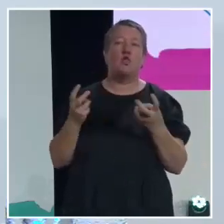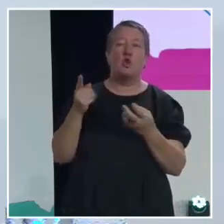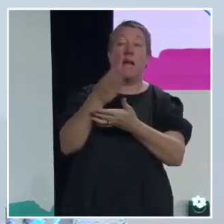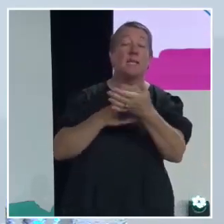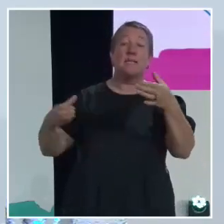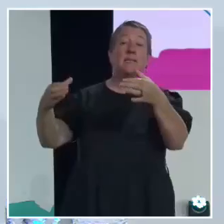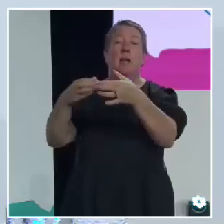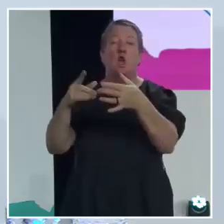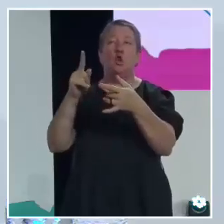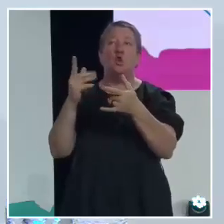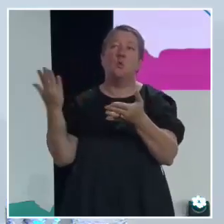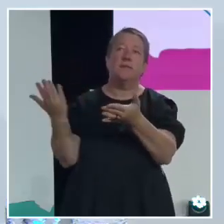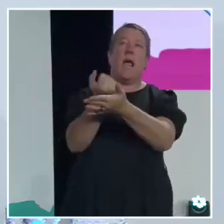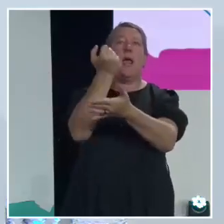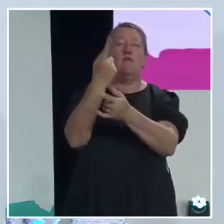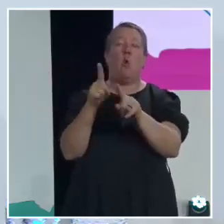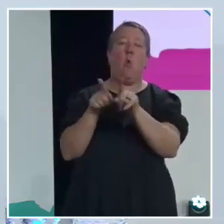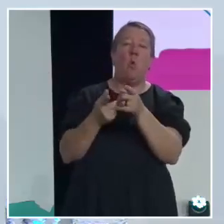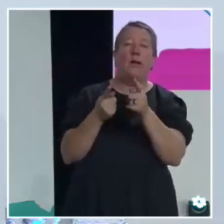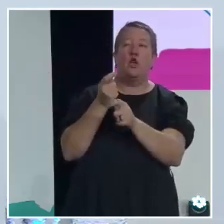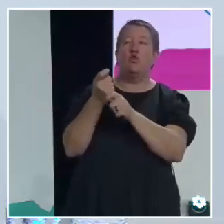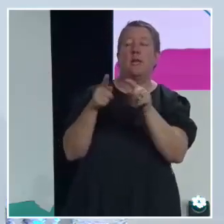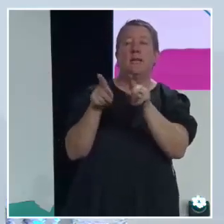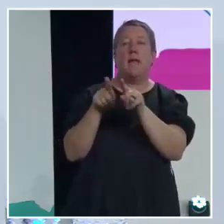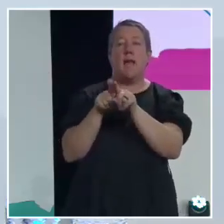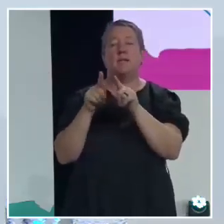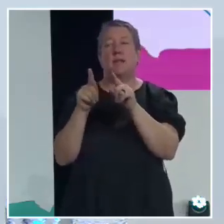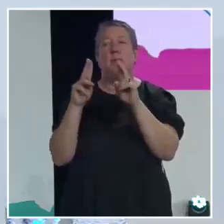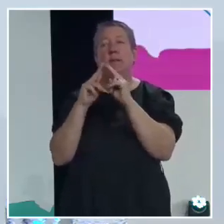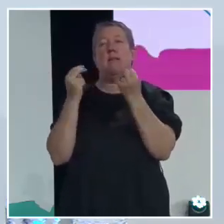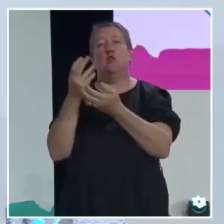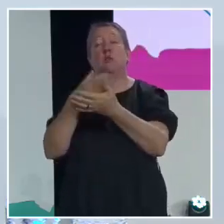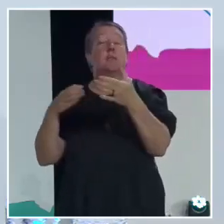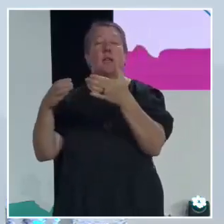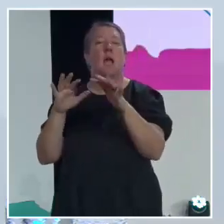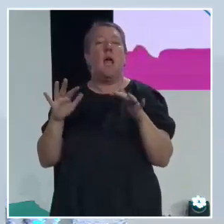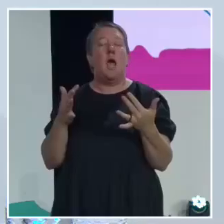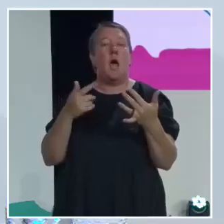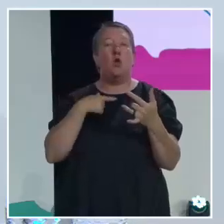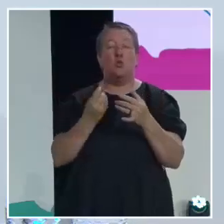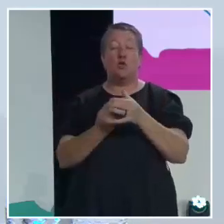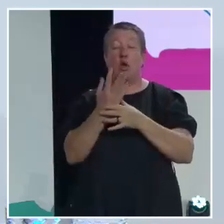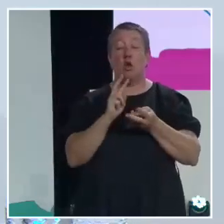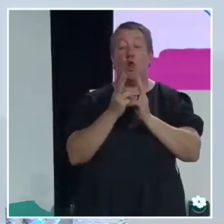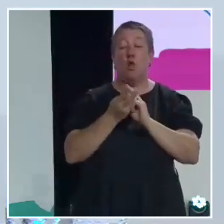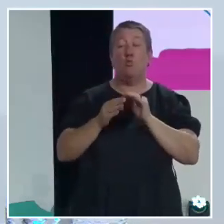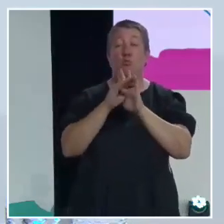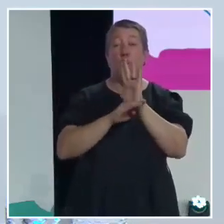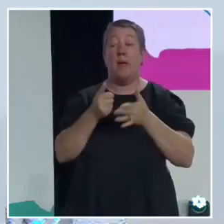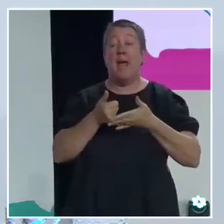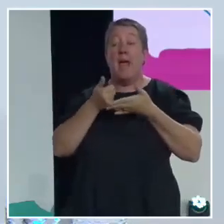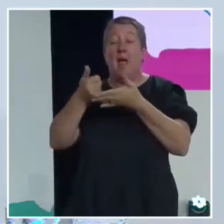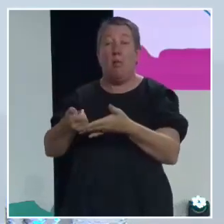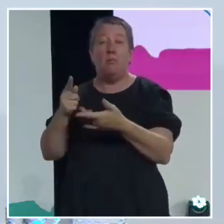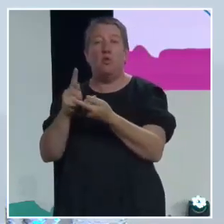to save or to be treated as a national kind of key sector, how do we create a loan program that helps that sector